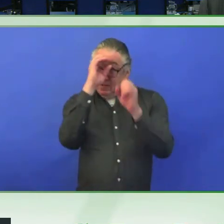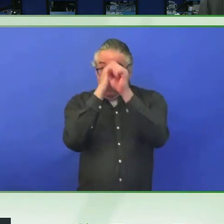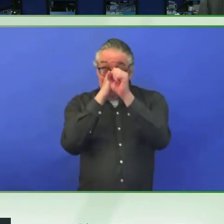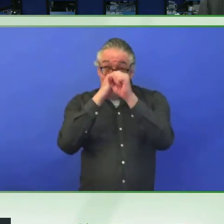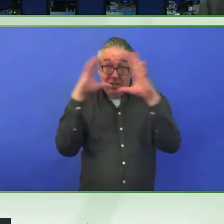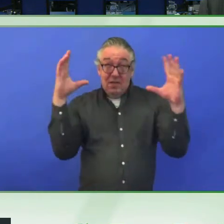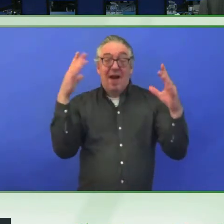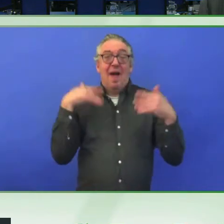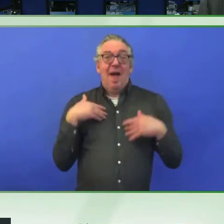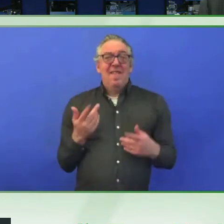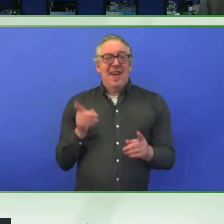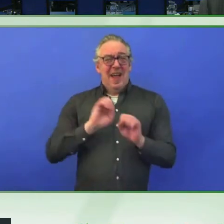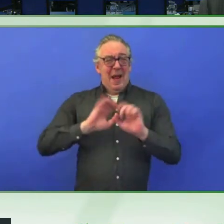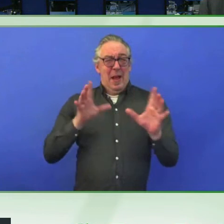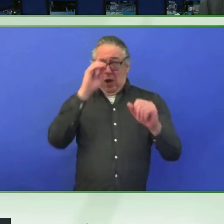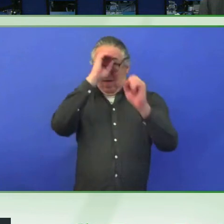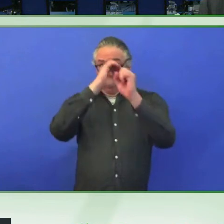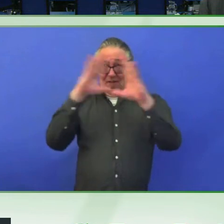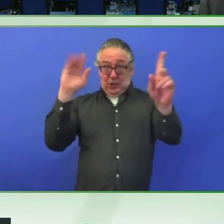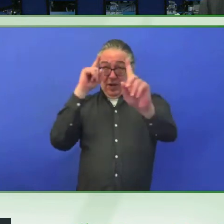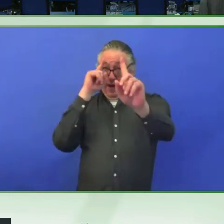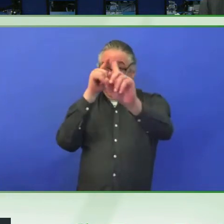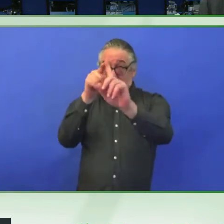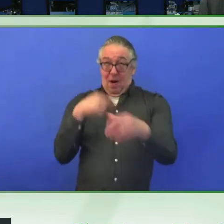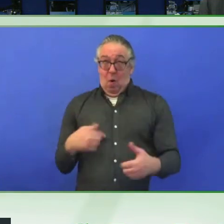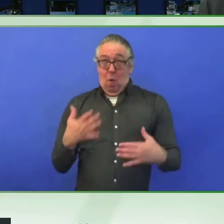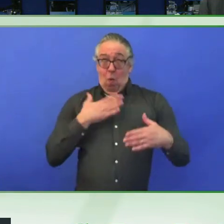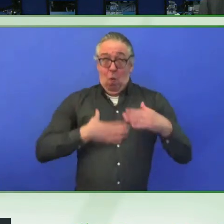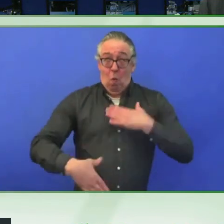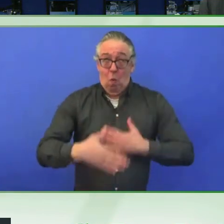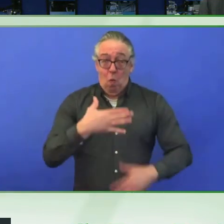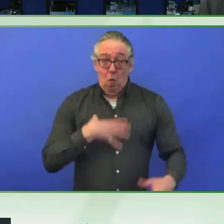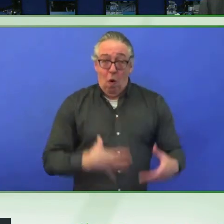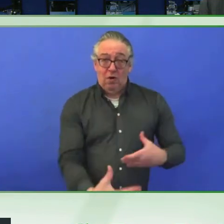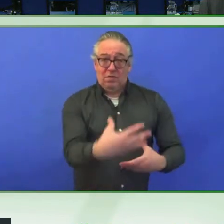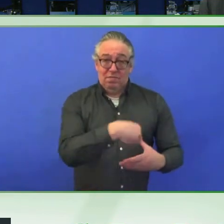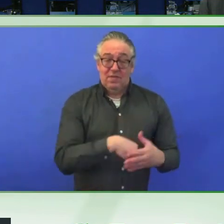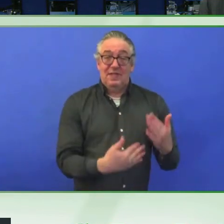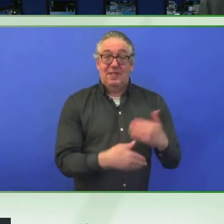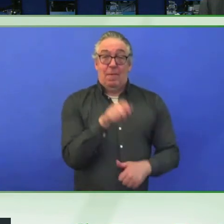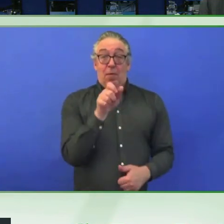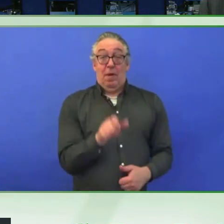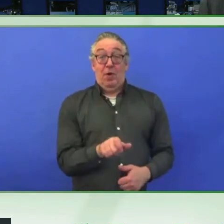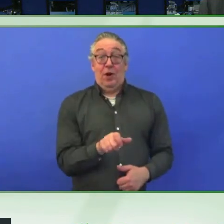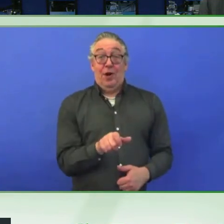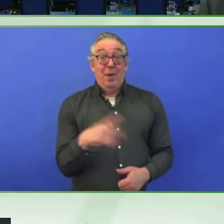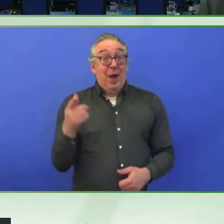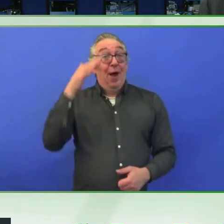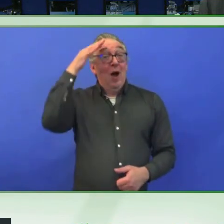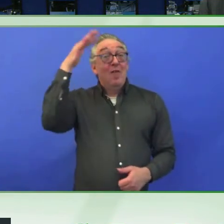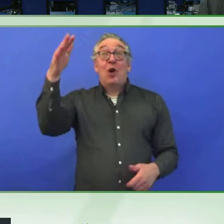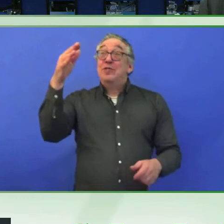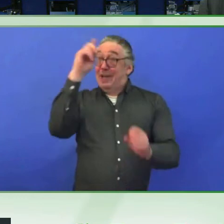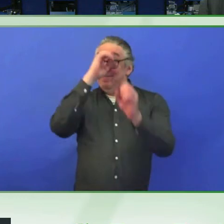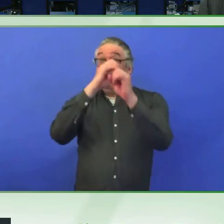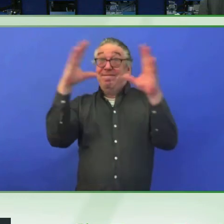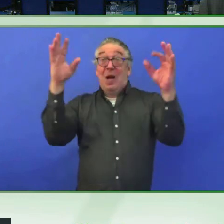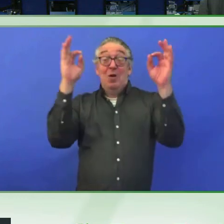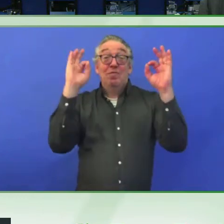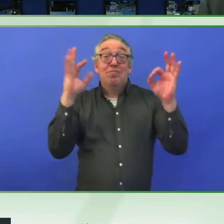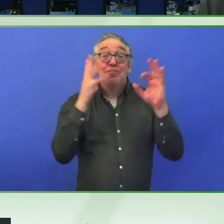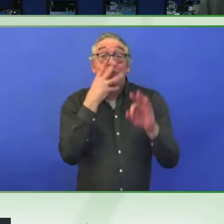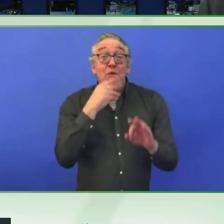an embrace or an envision is not enough. They really need to enact it. When I say enact it, that means they need to put